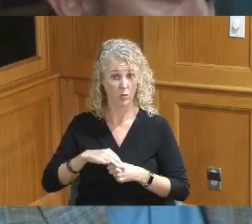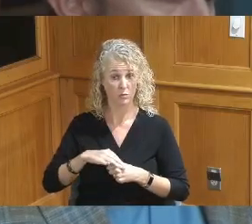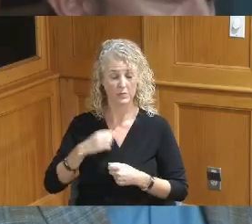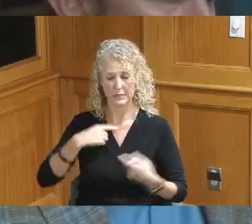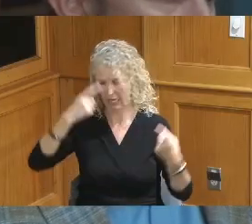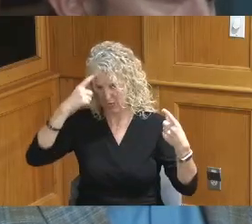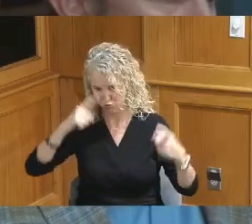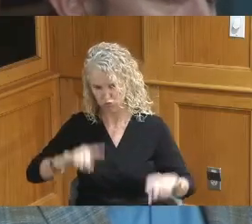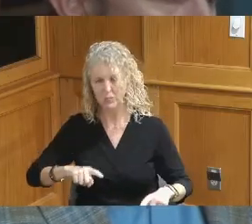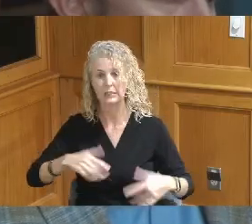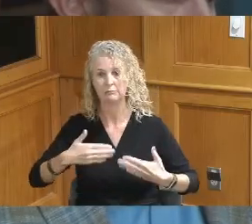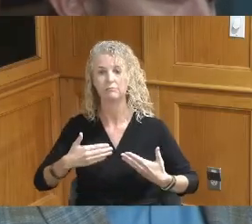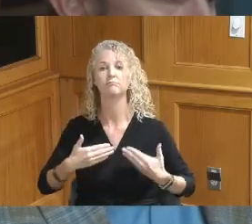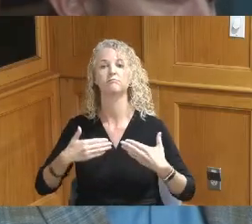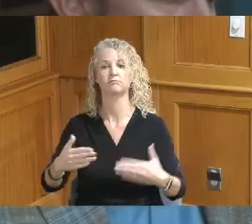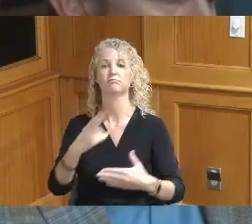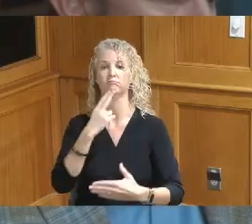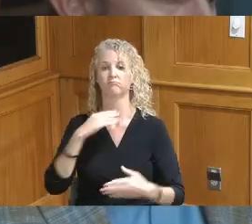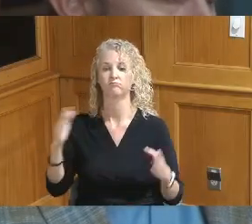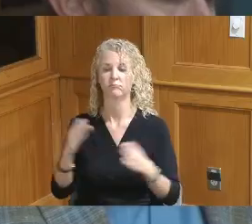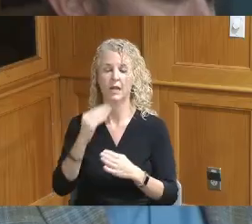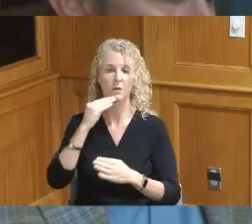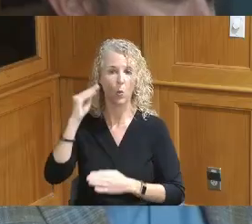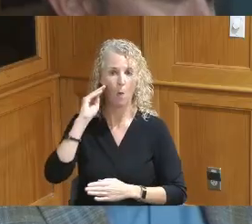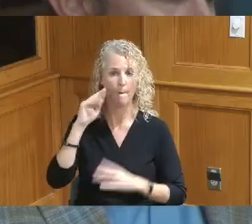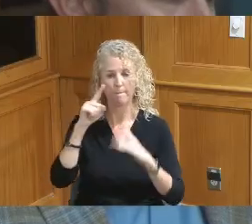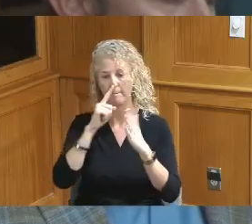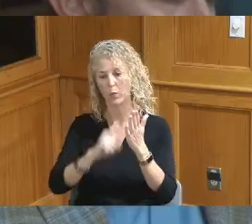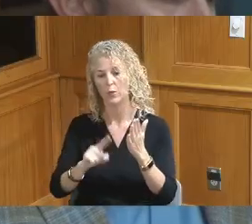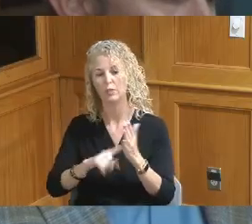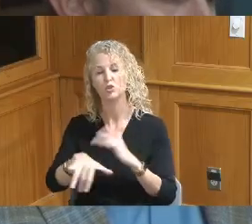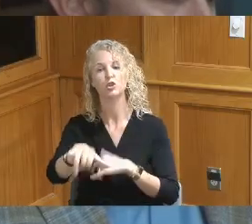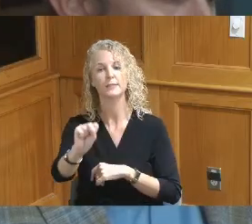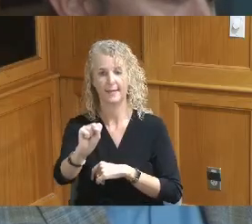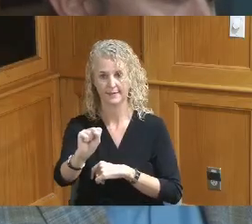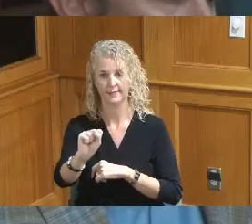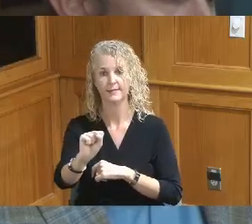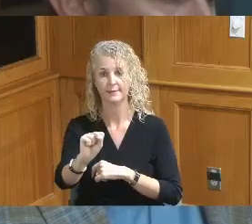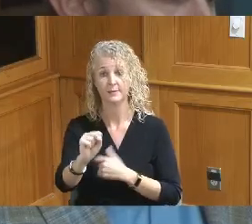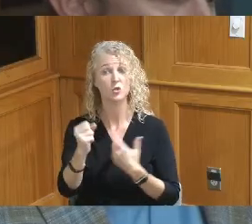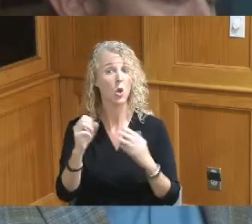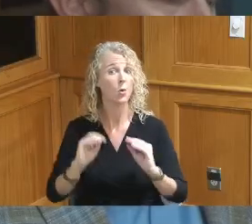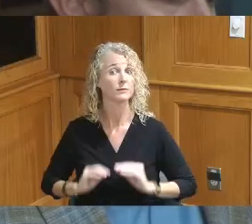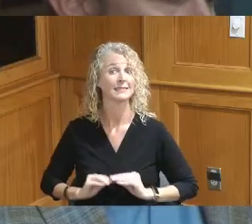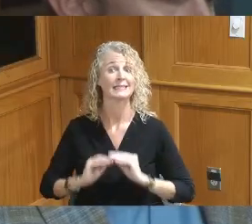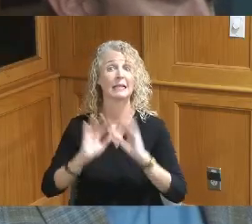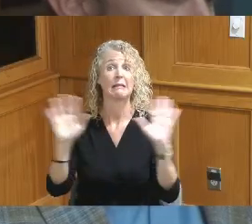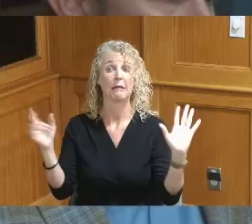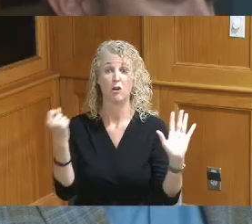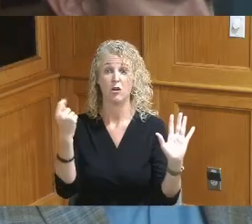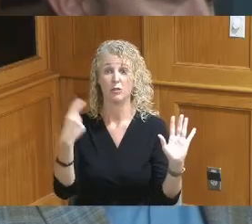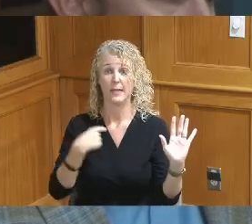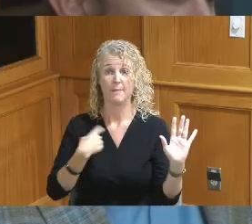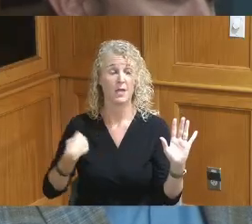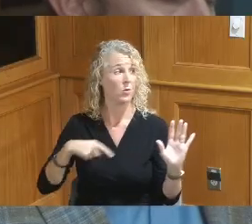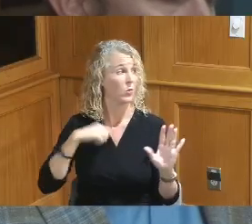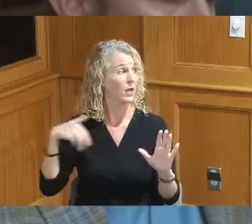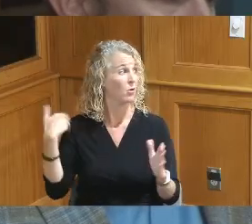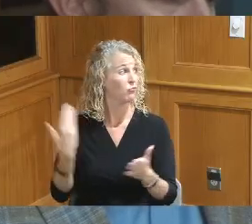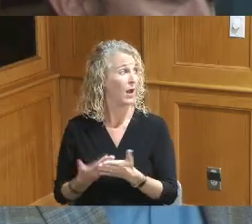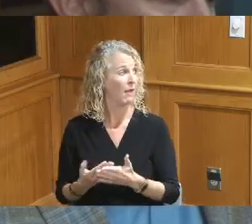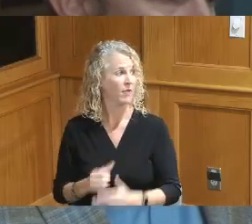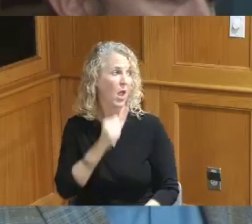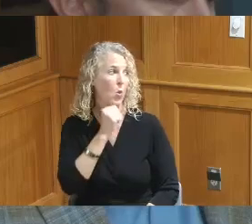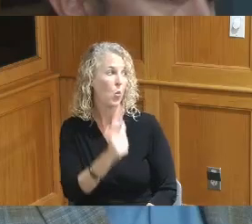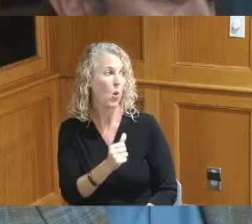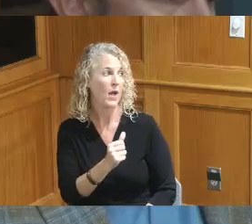I agree, let's put the $1 million toward the tiny home. So I want to be clear of how we got here. You had